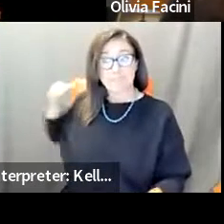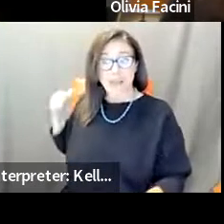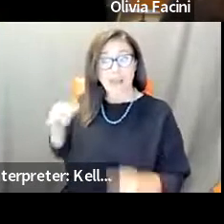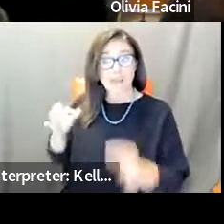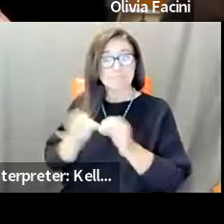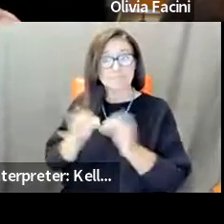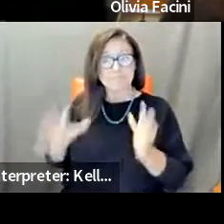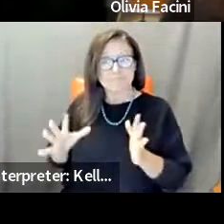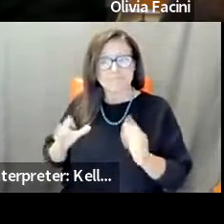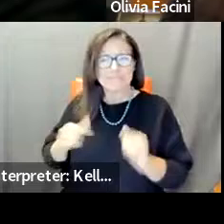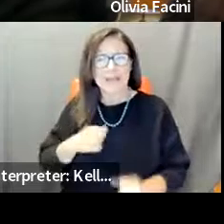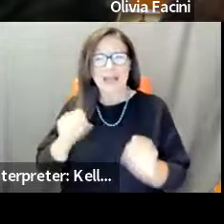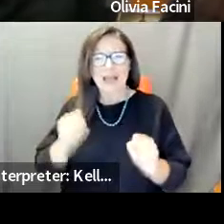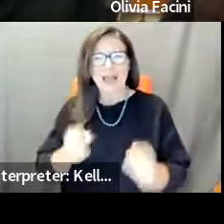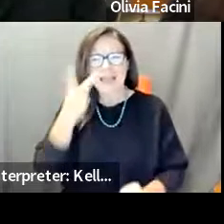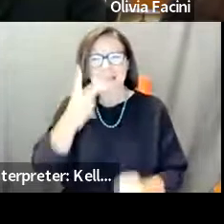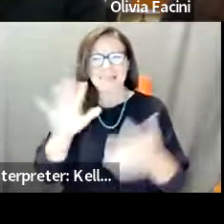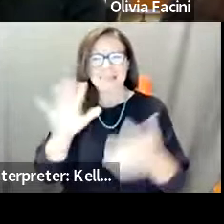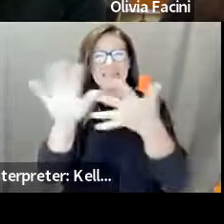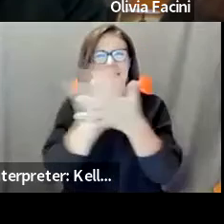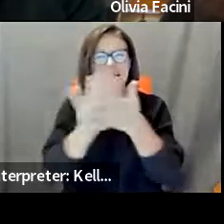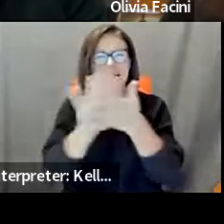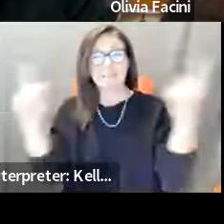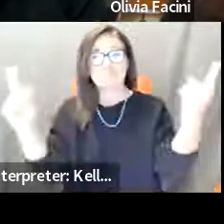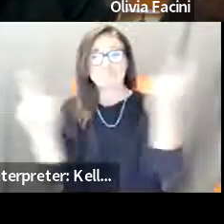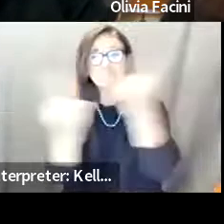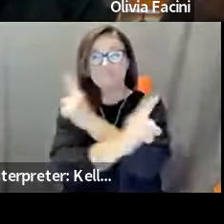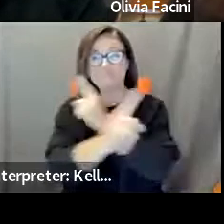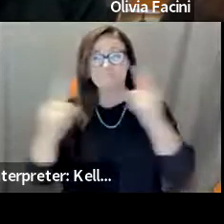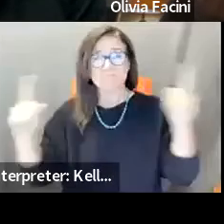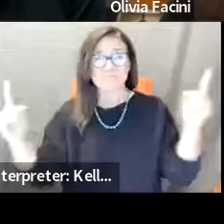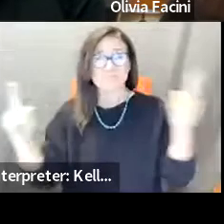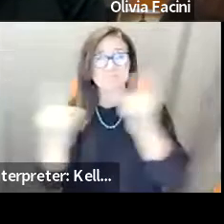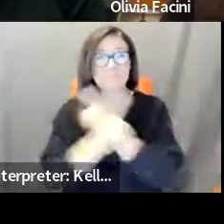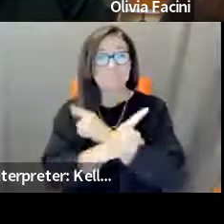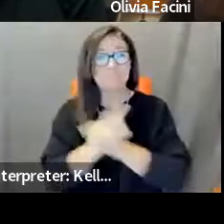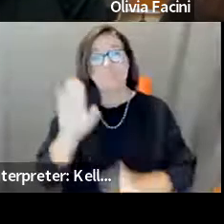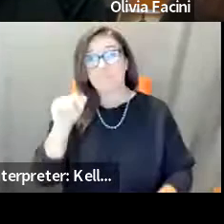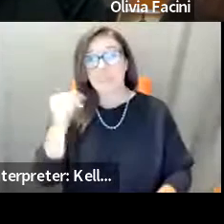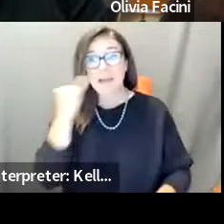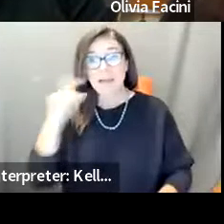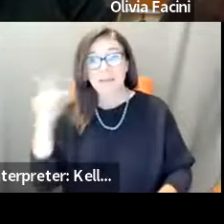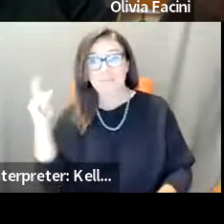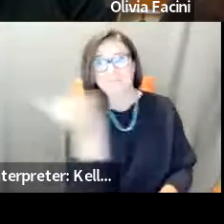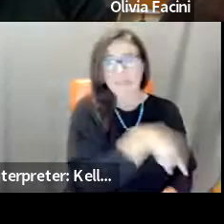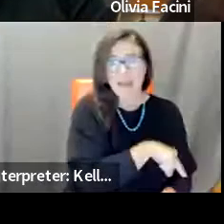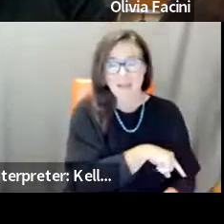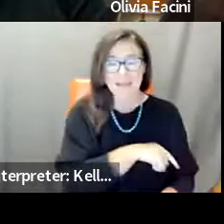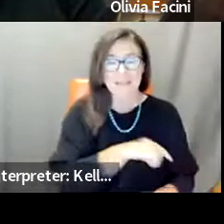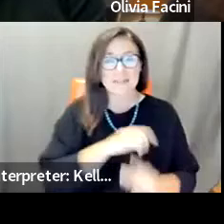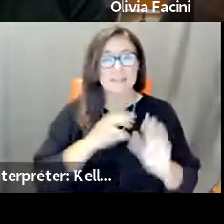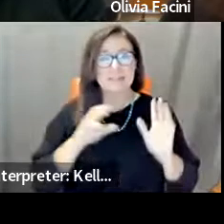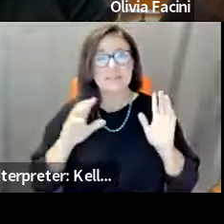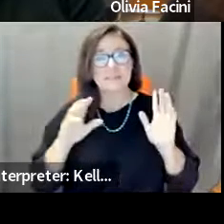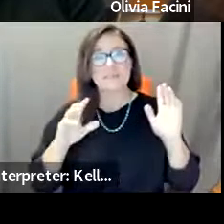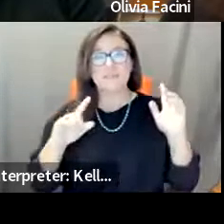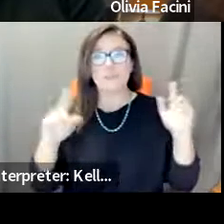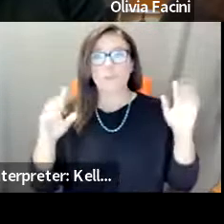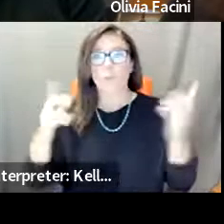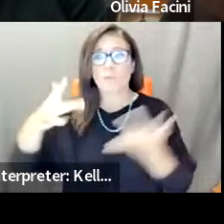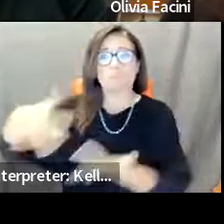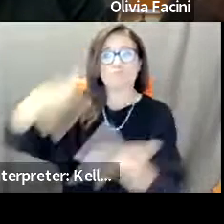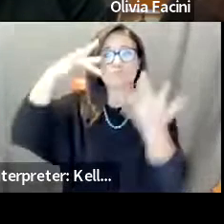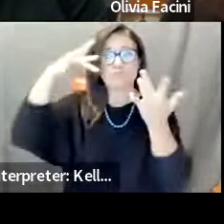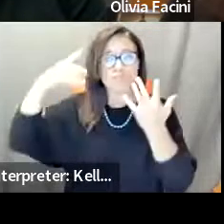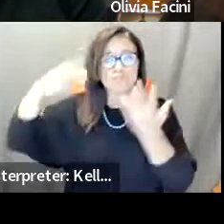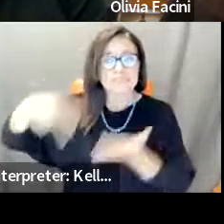know when people are walking across, or if they're doing some fast movement or some kind of dancing movement based